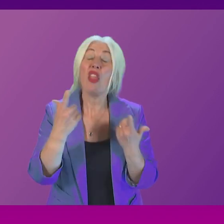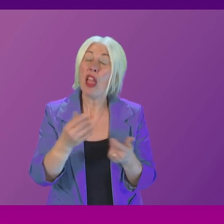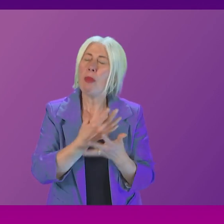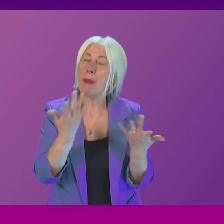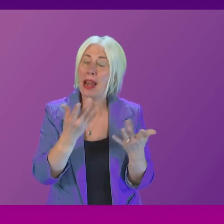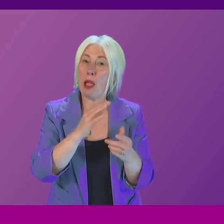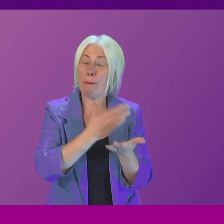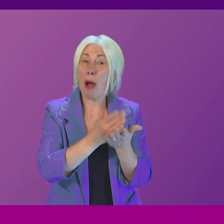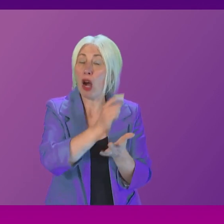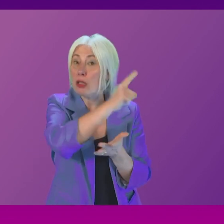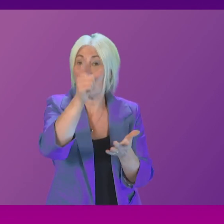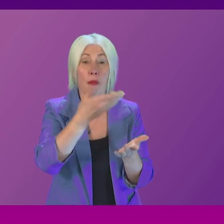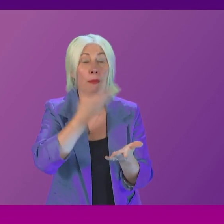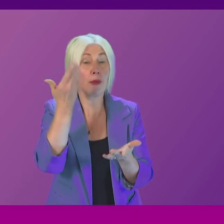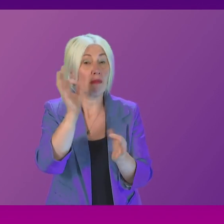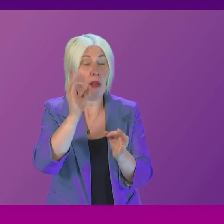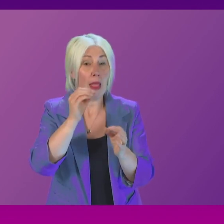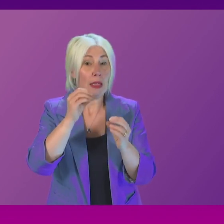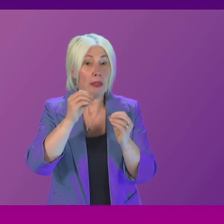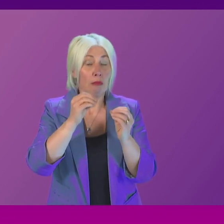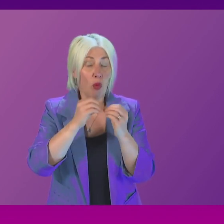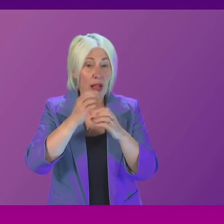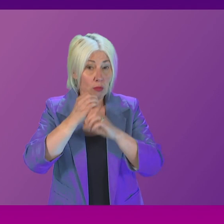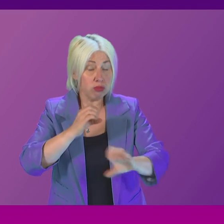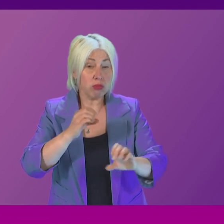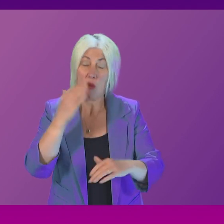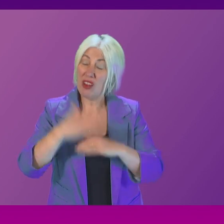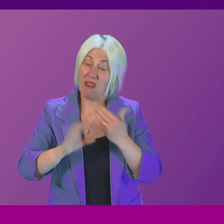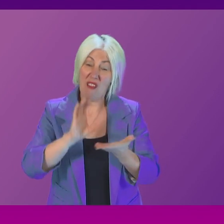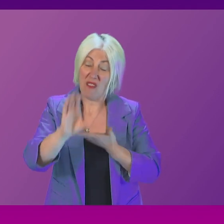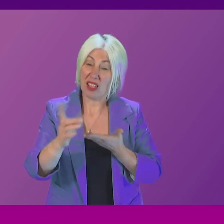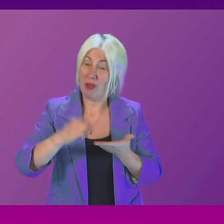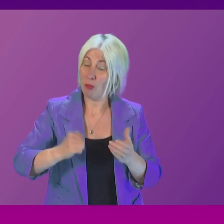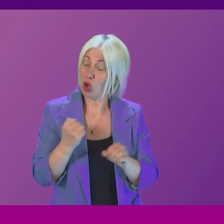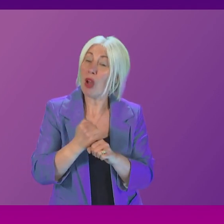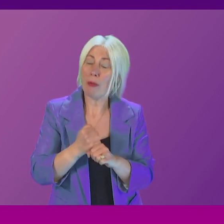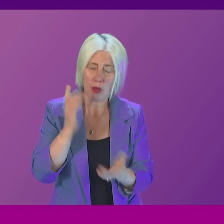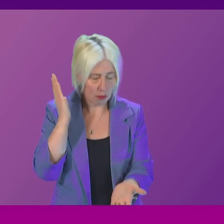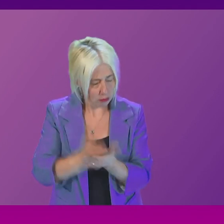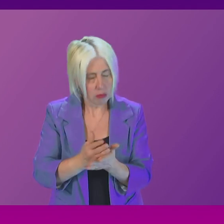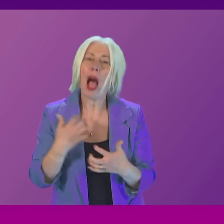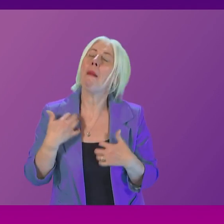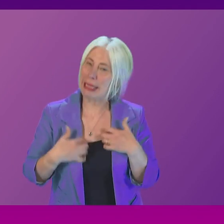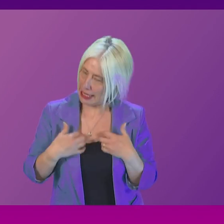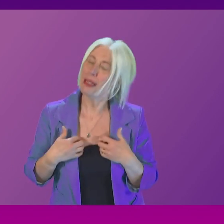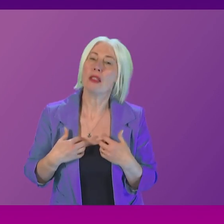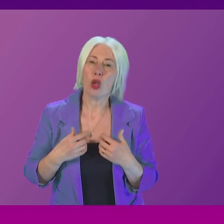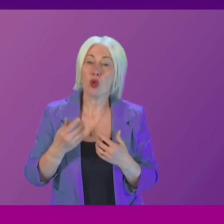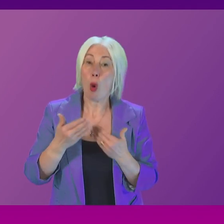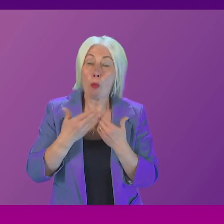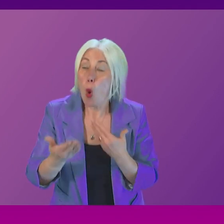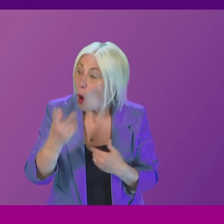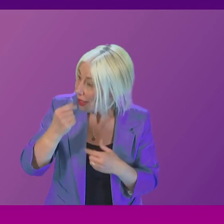in a complete digital black spot if it wasn't for the significant investment of the Scottish Government. So yes, I'm absolutely keen to see what more we can